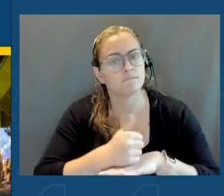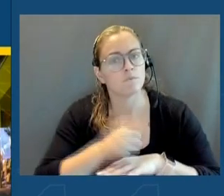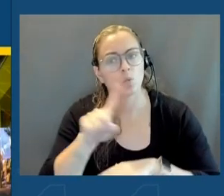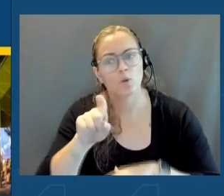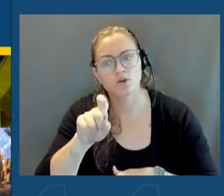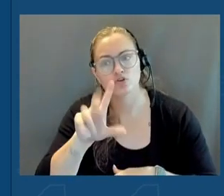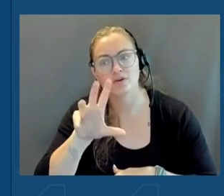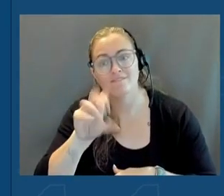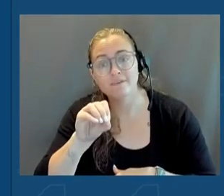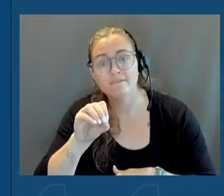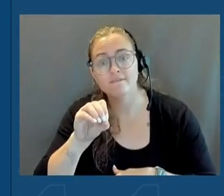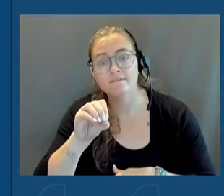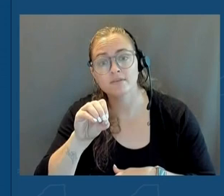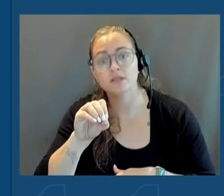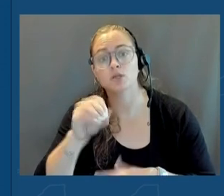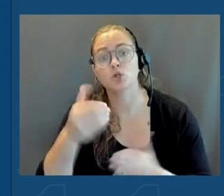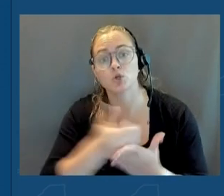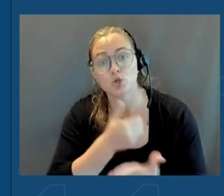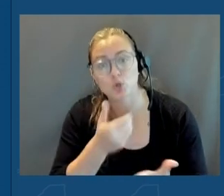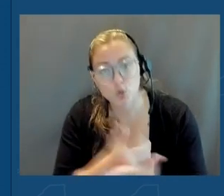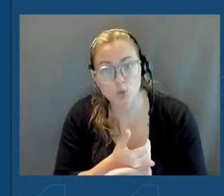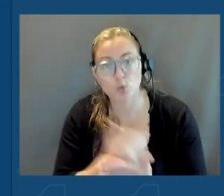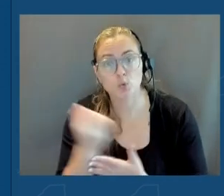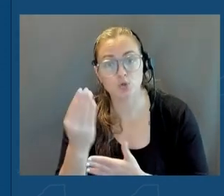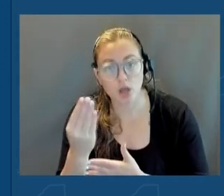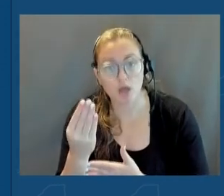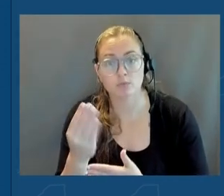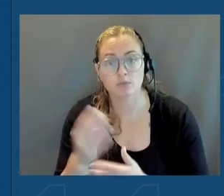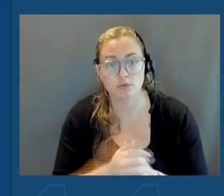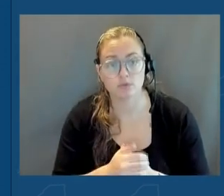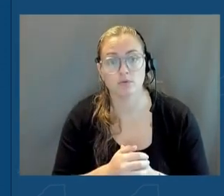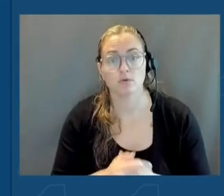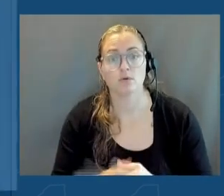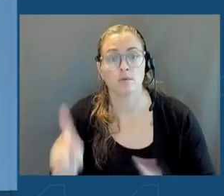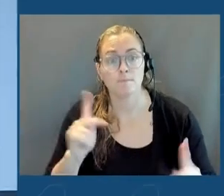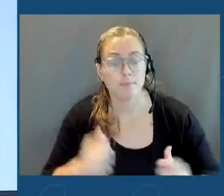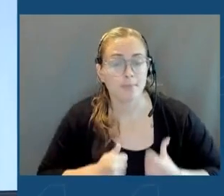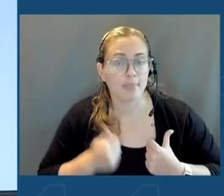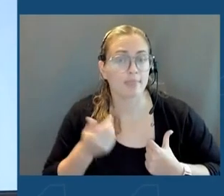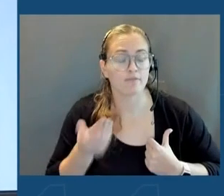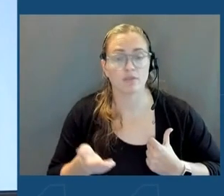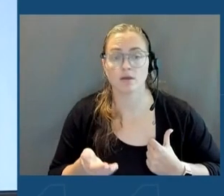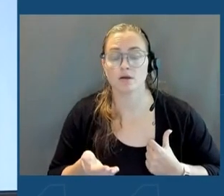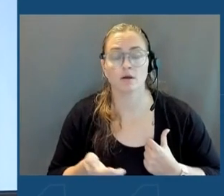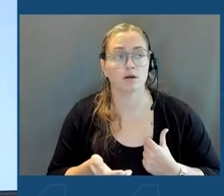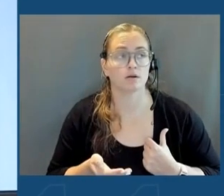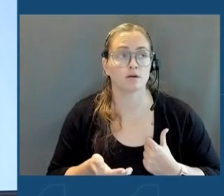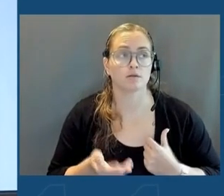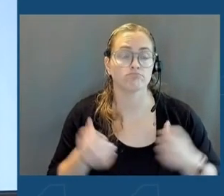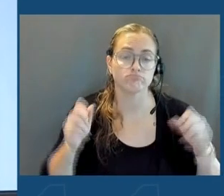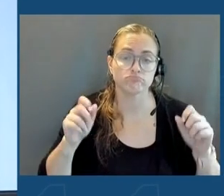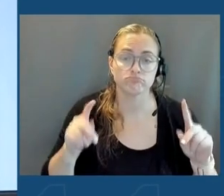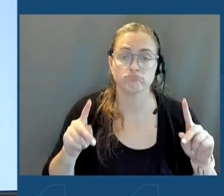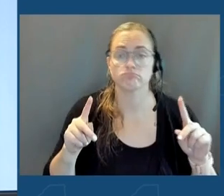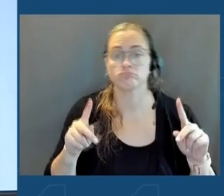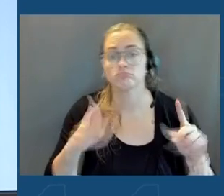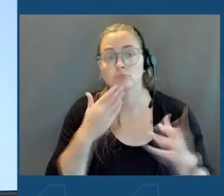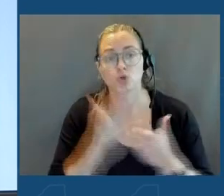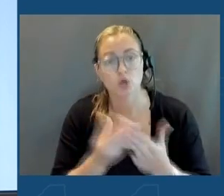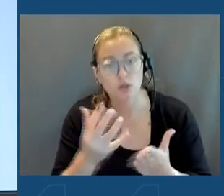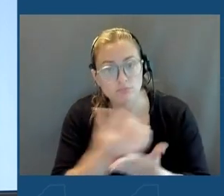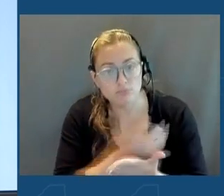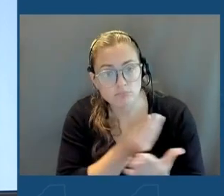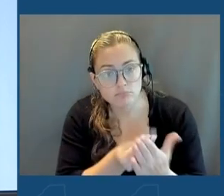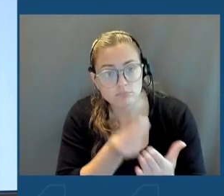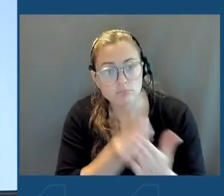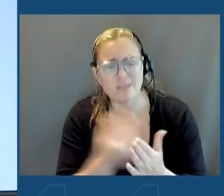new jobs here through this. Those are people who live here, who have an opportunity to have a good income, or